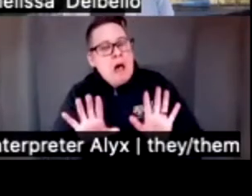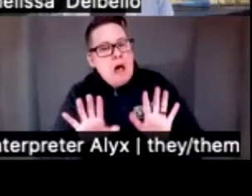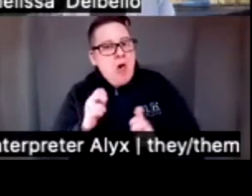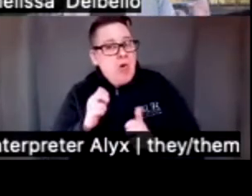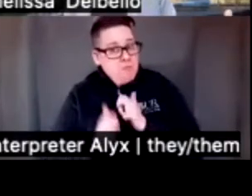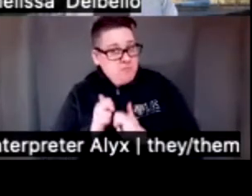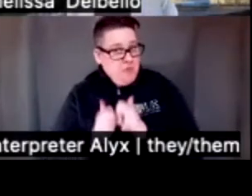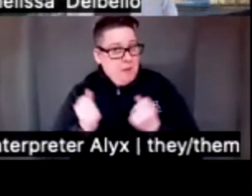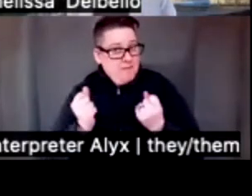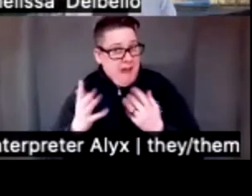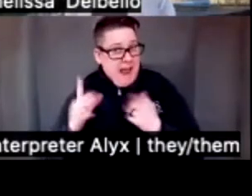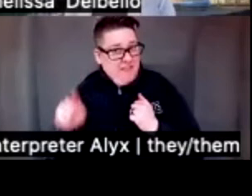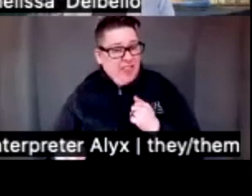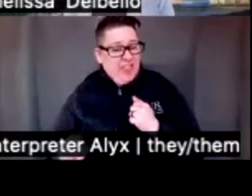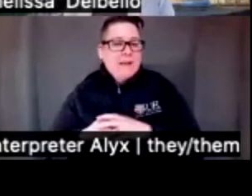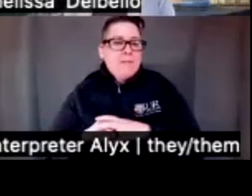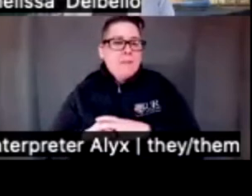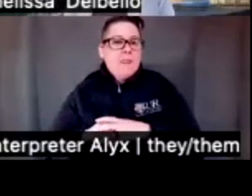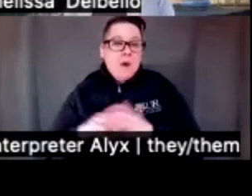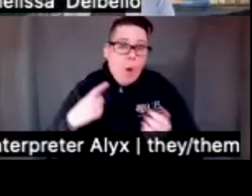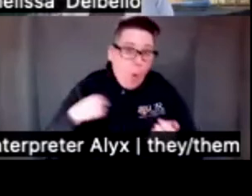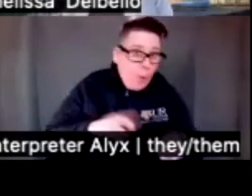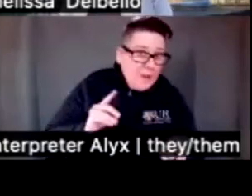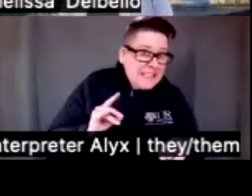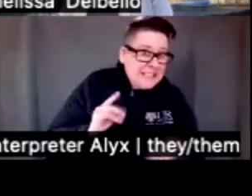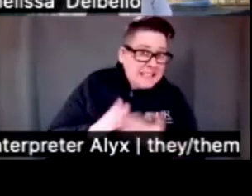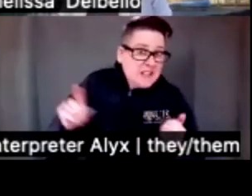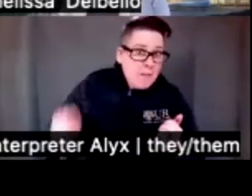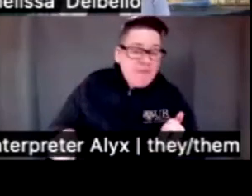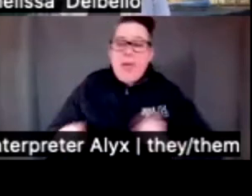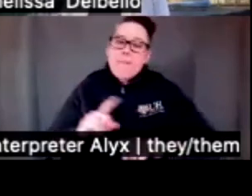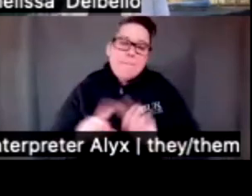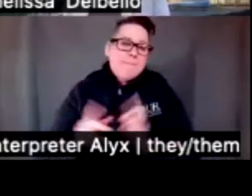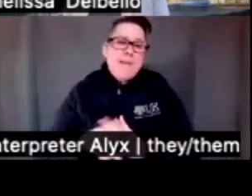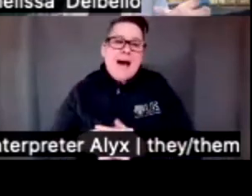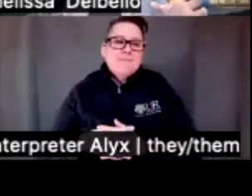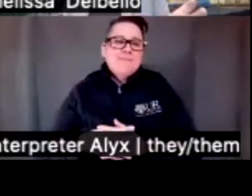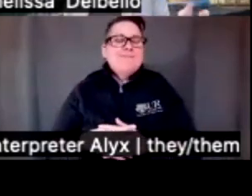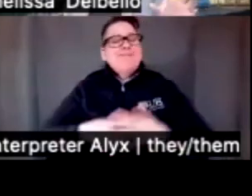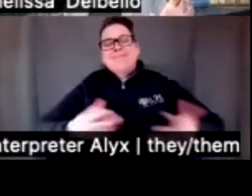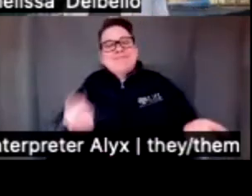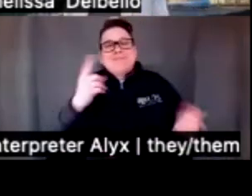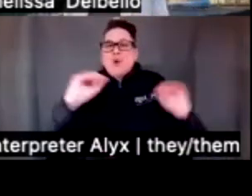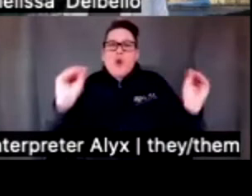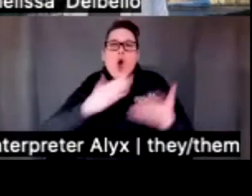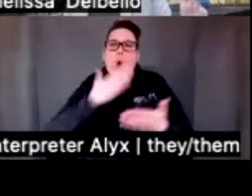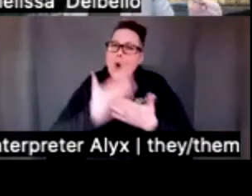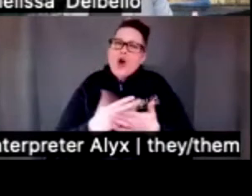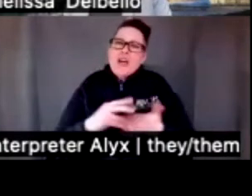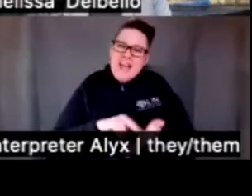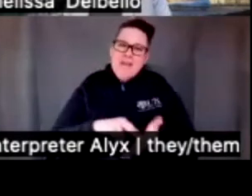these studies that, we did some of them is that we really don't have a good